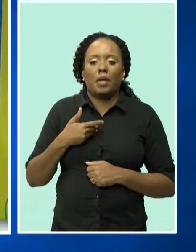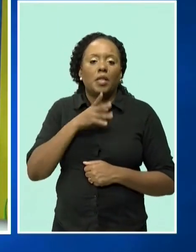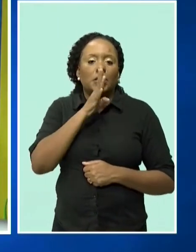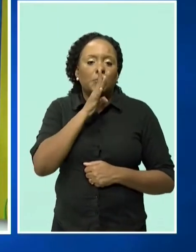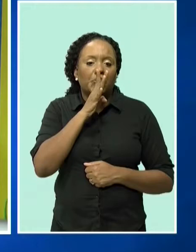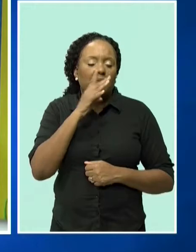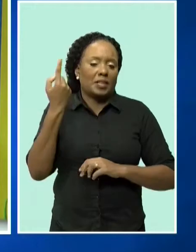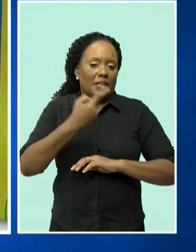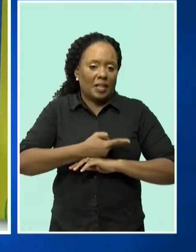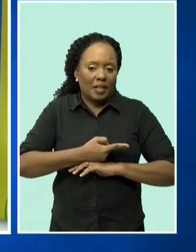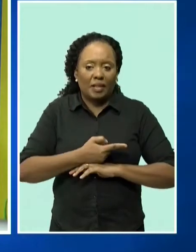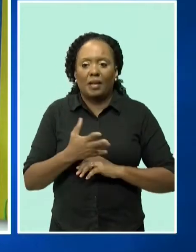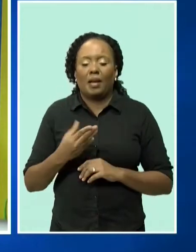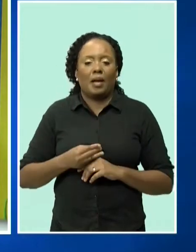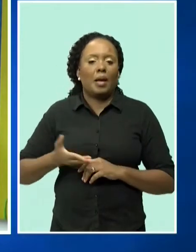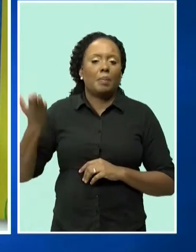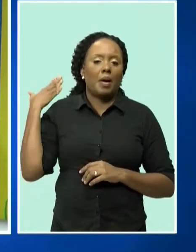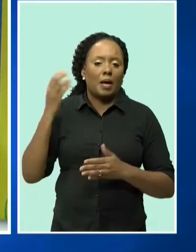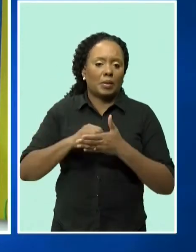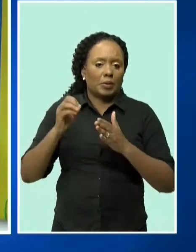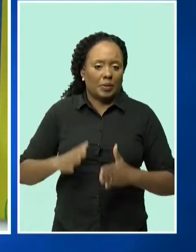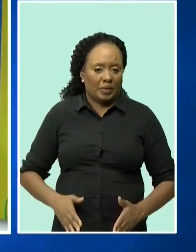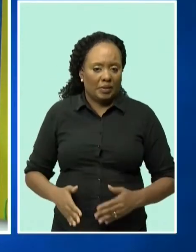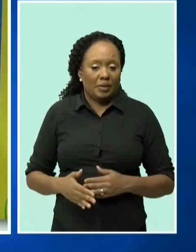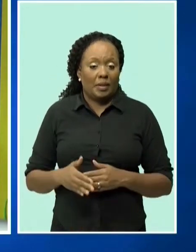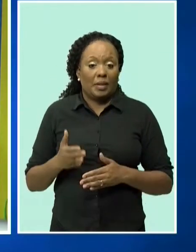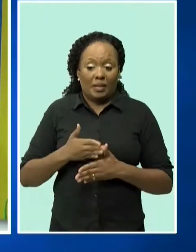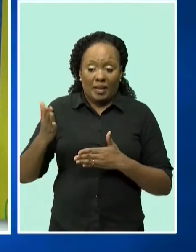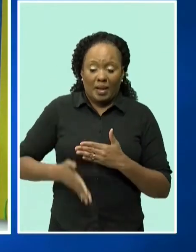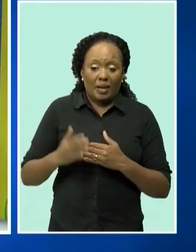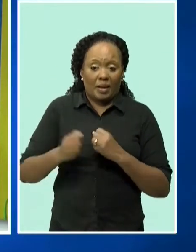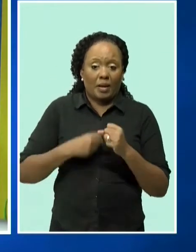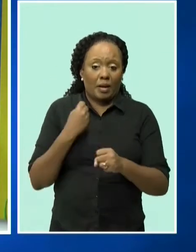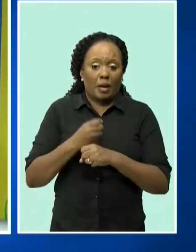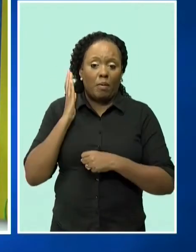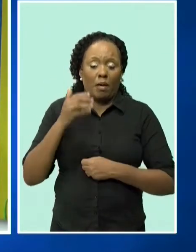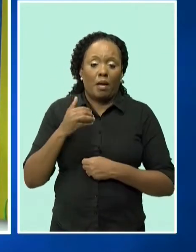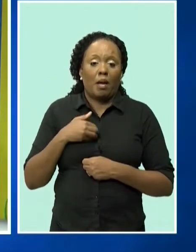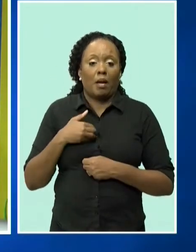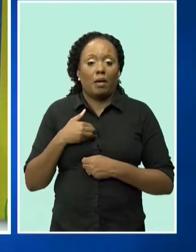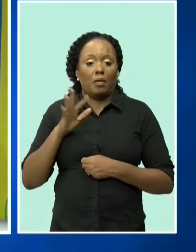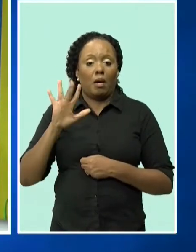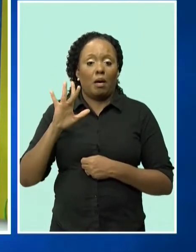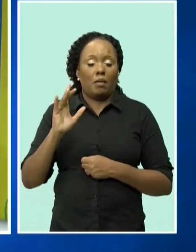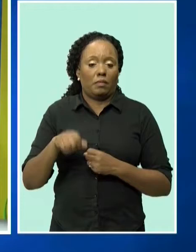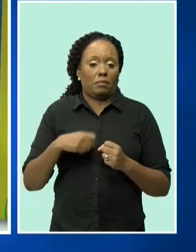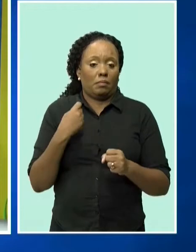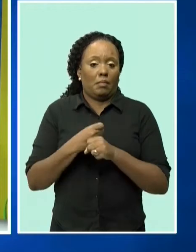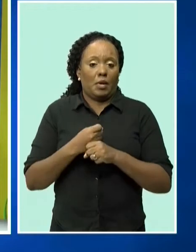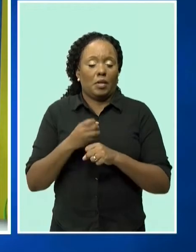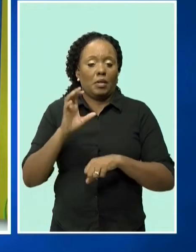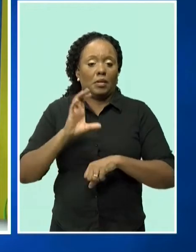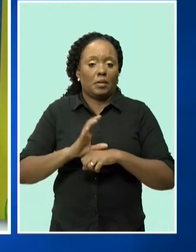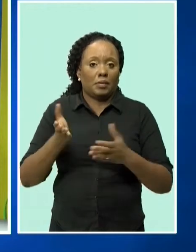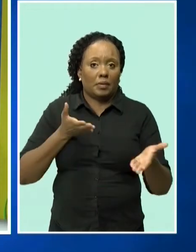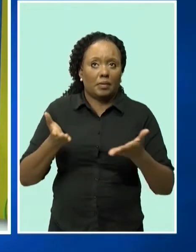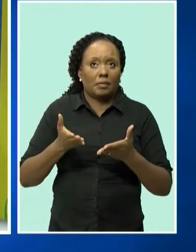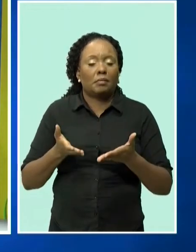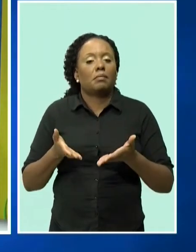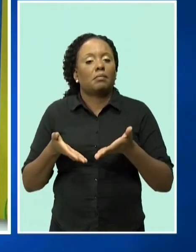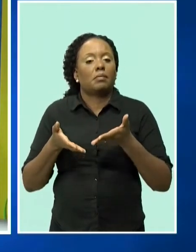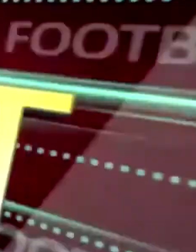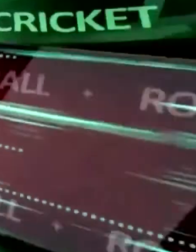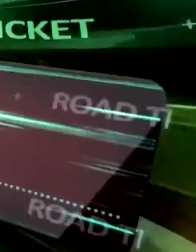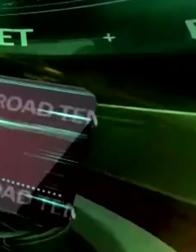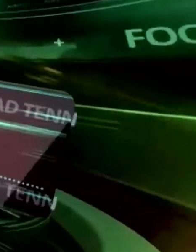old scholars next year, and then we will end the year with the 25th anniversary service of celebration and Thanksgiving, where we're inviting everyone to be a part